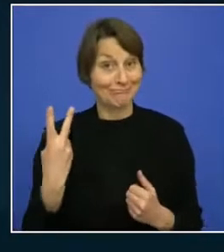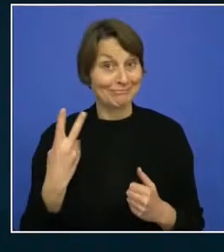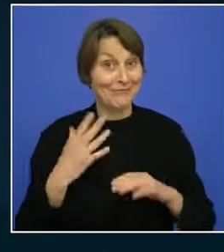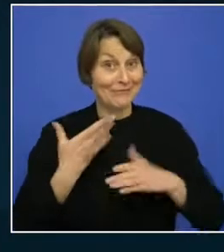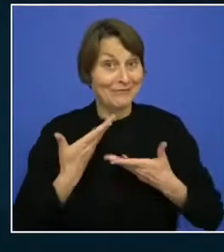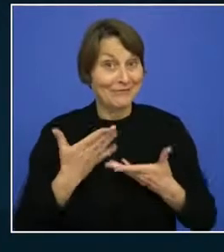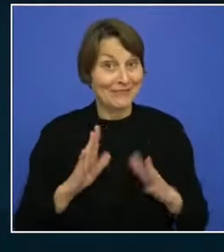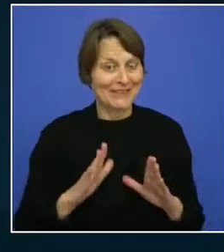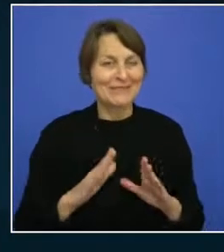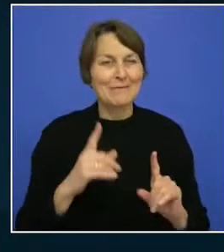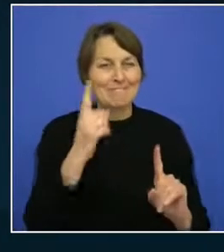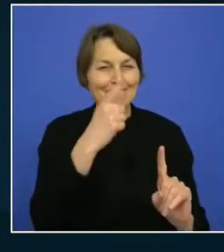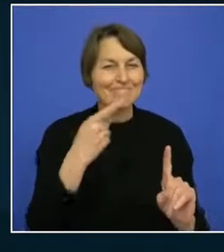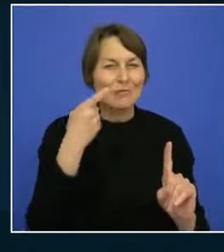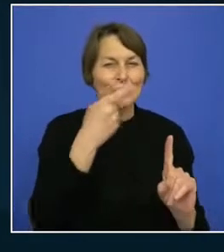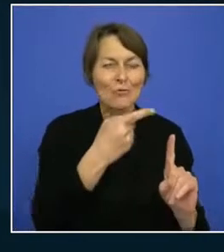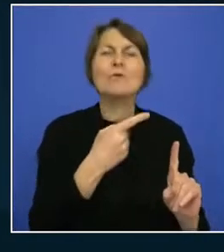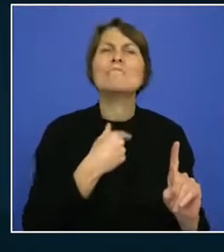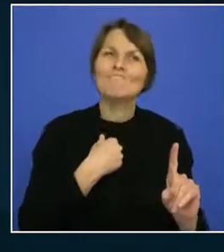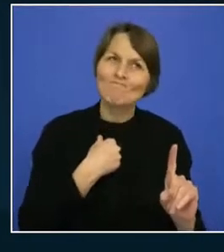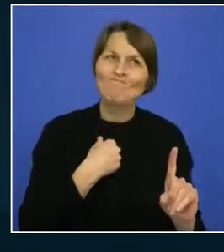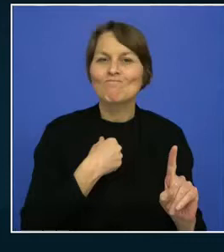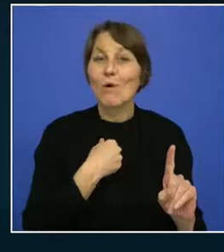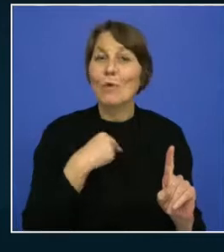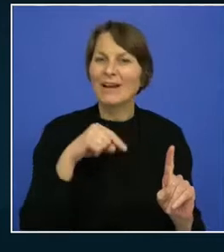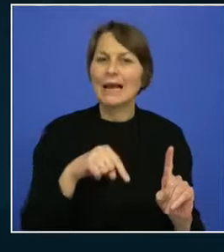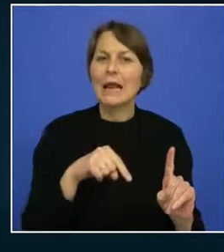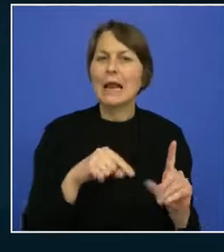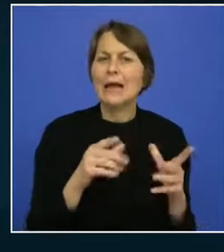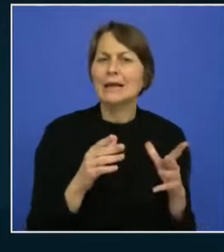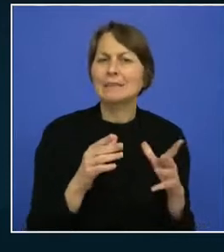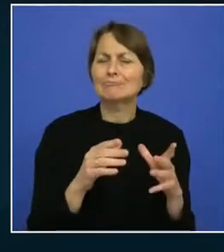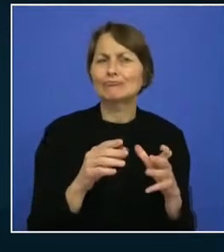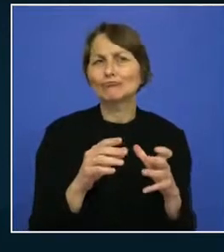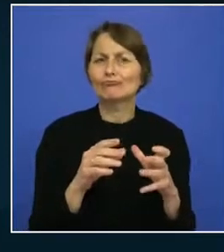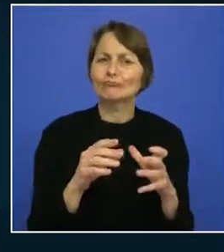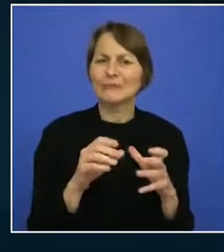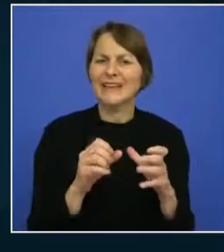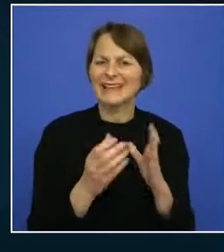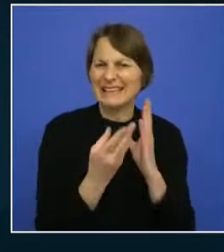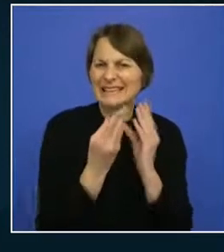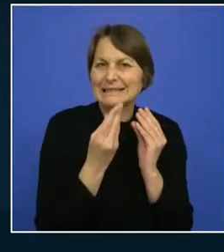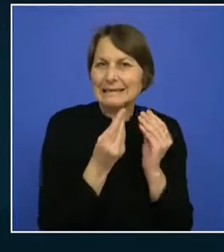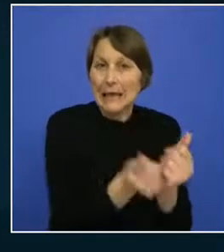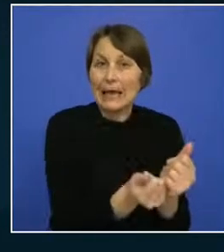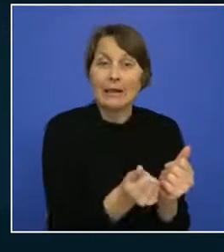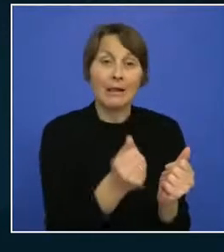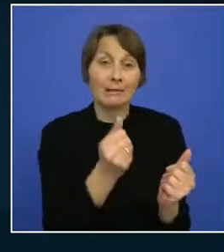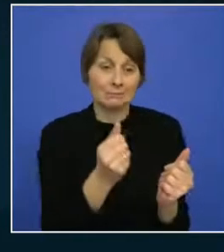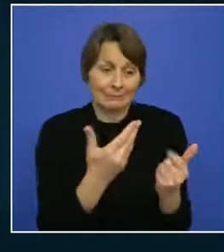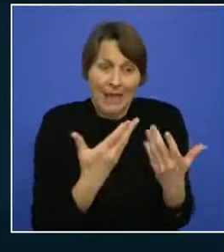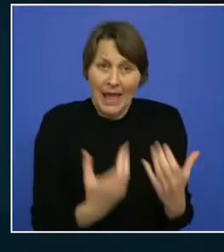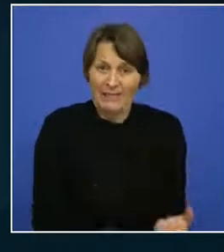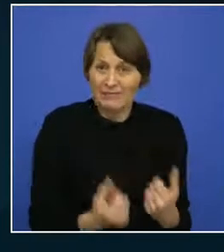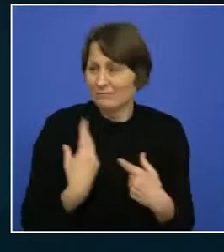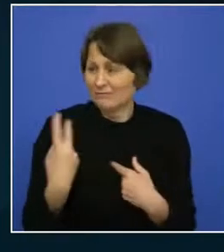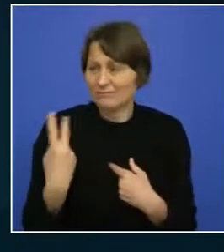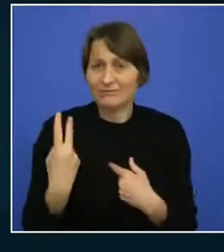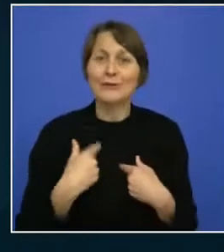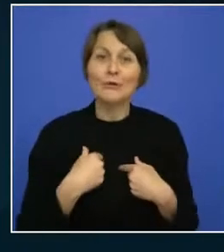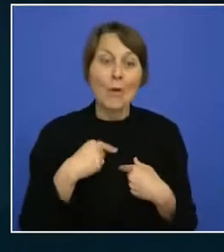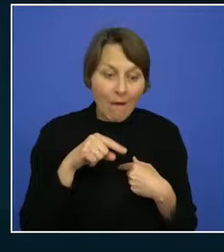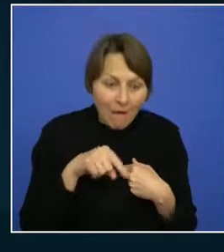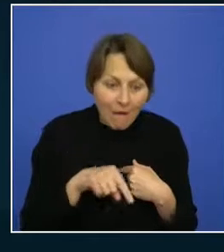could kind of jump the skill gap, because that's how you learn. You find out how to do something, you